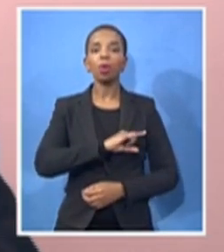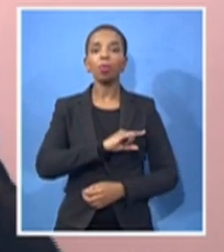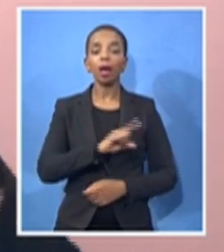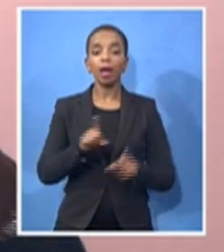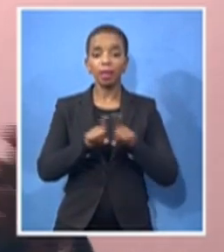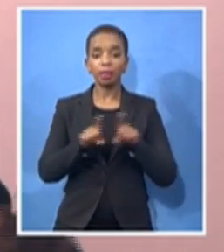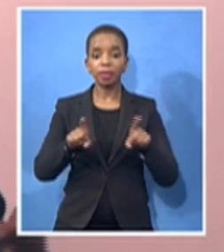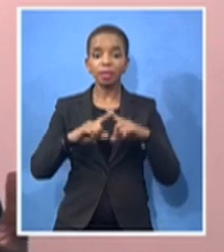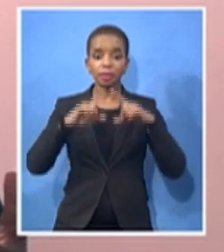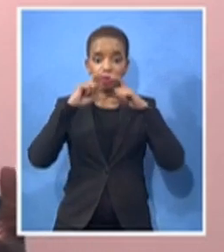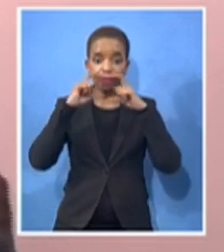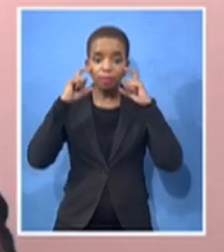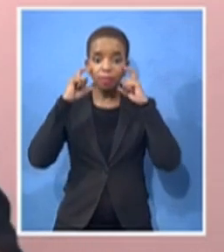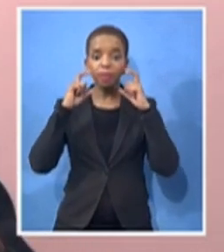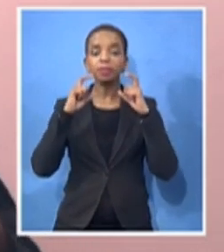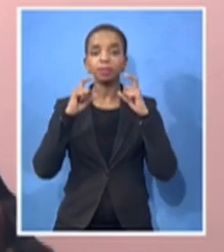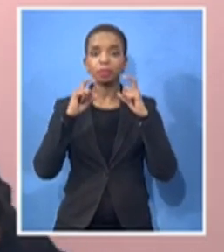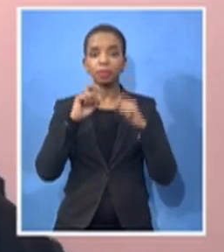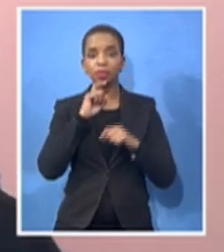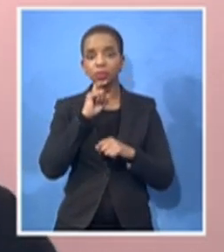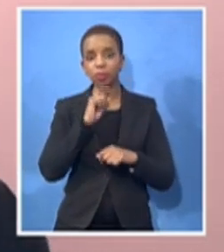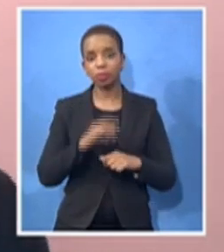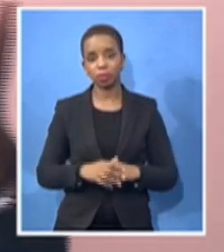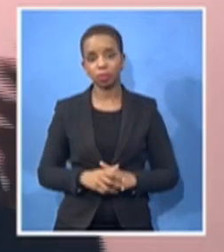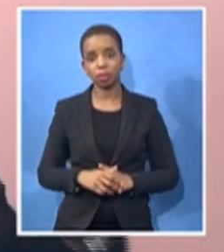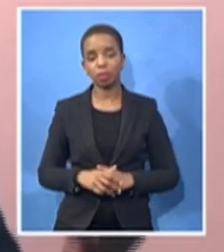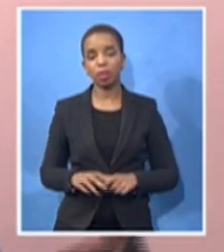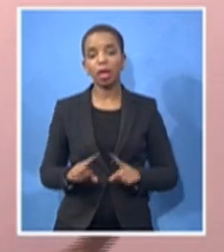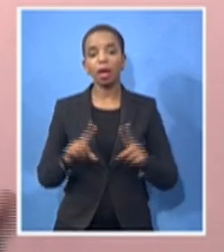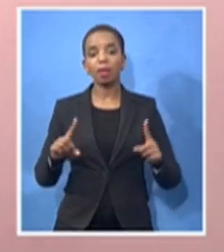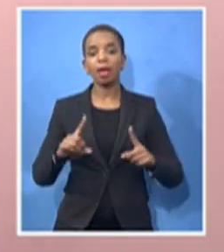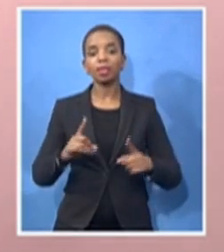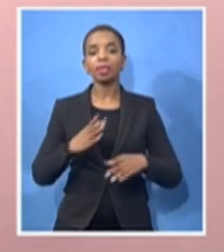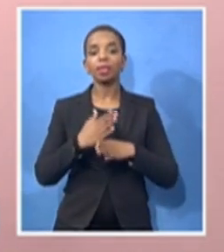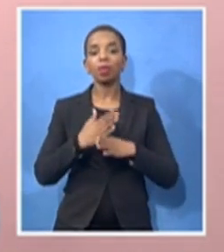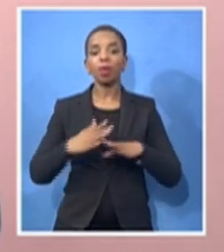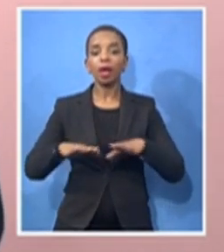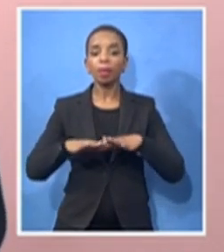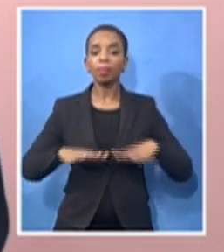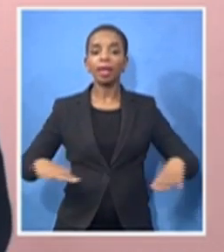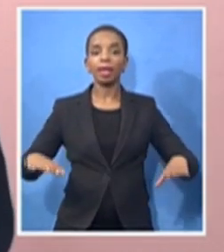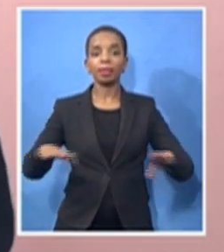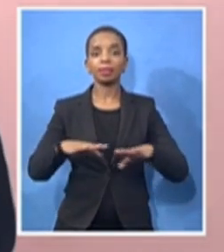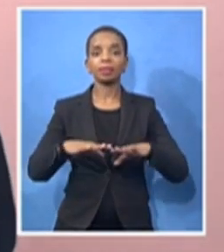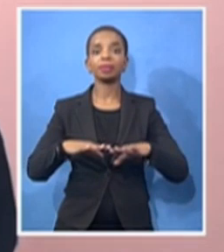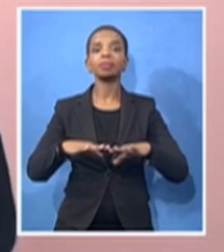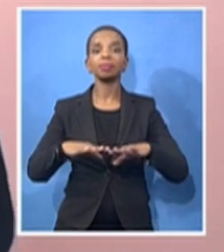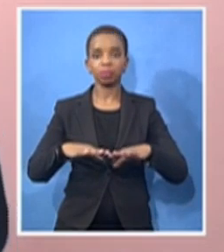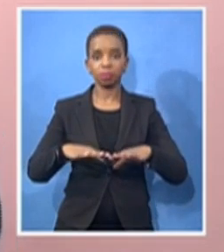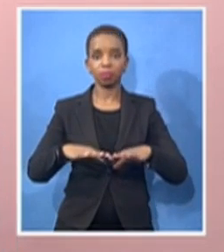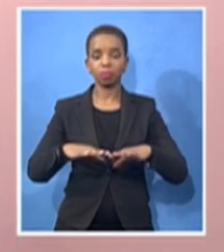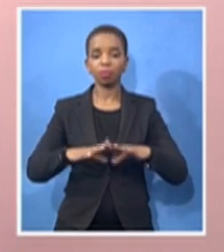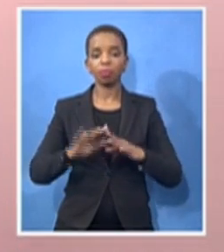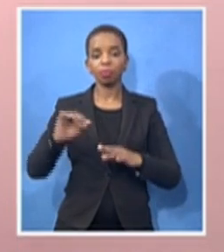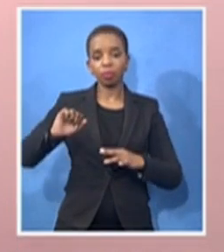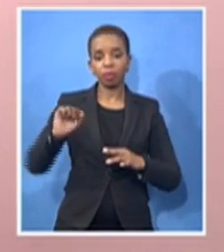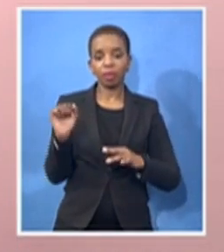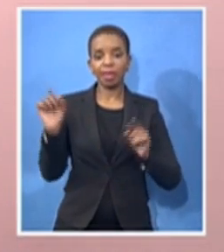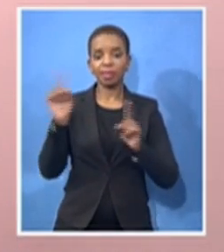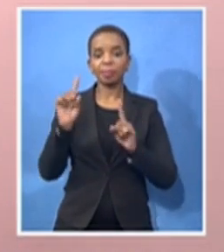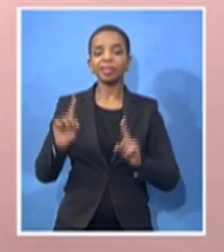in the workplace, then we reserve all of these specialized masks. But as we travel